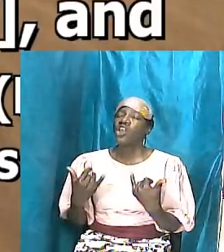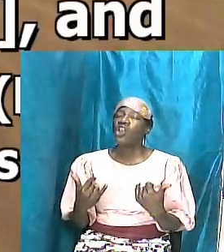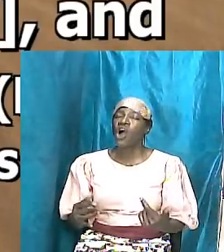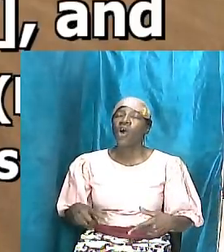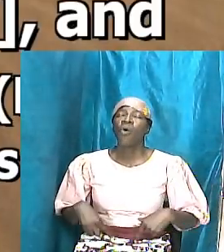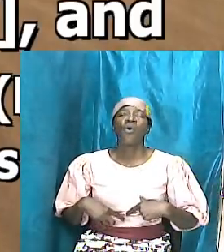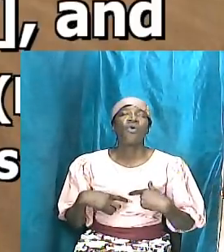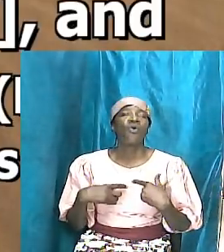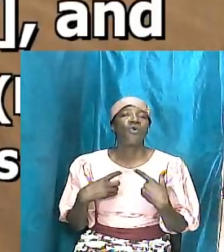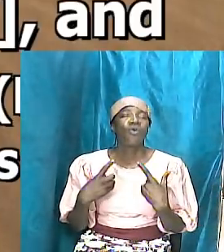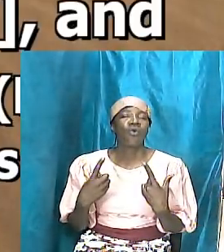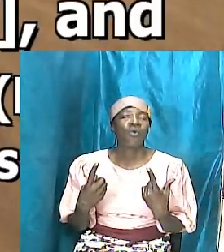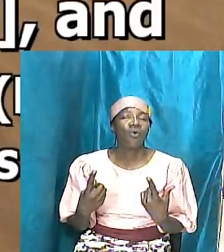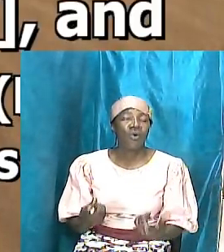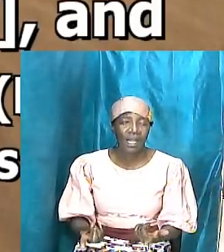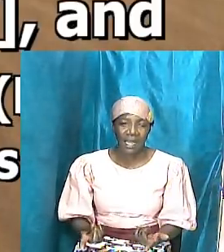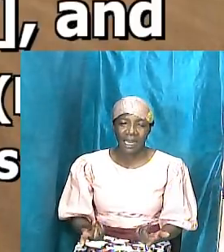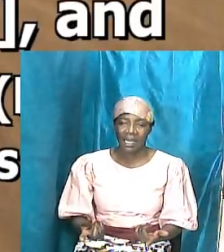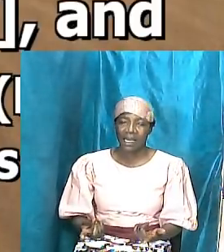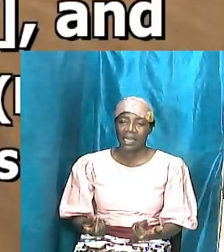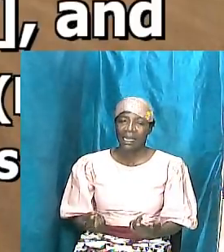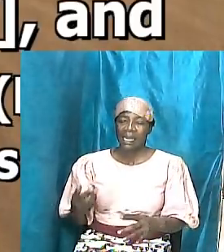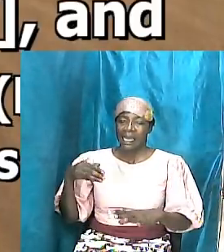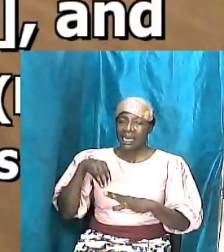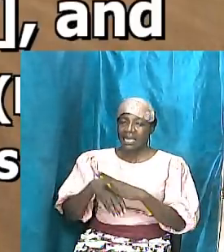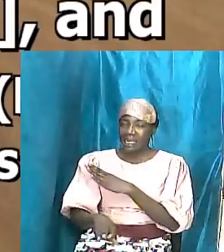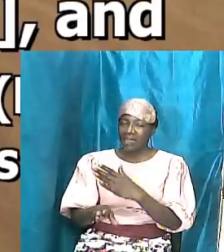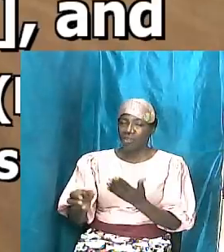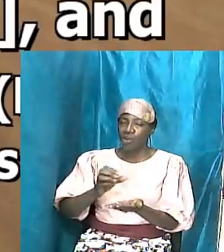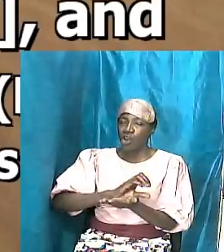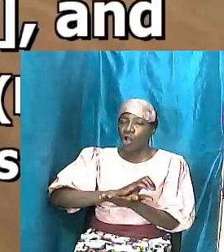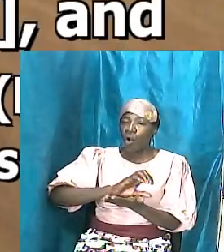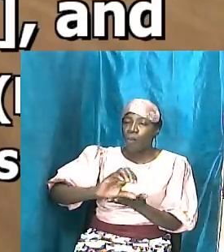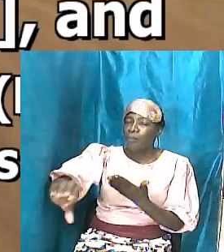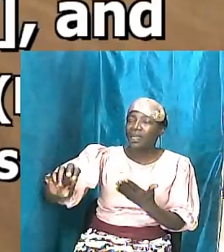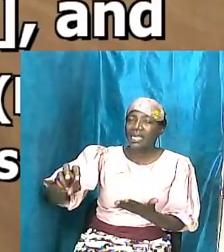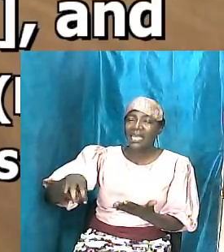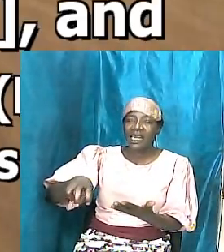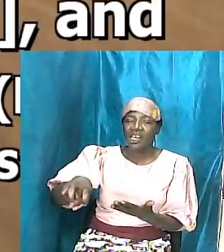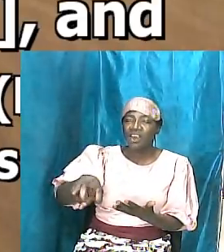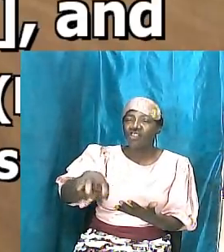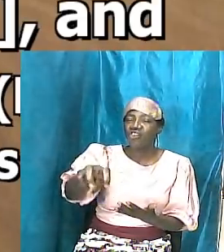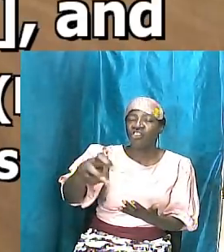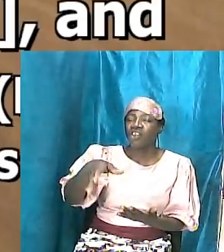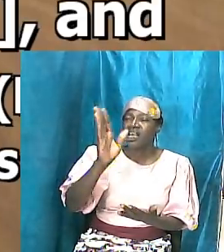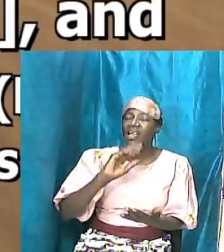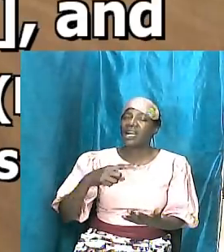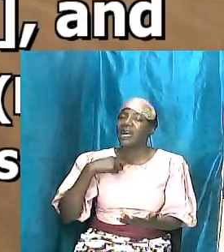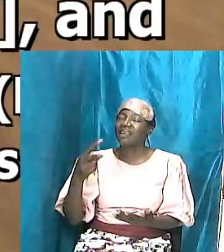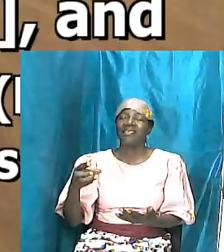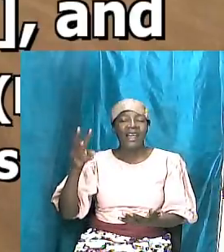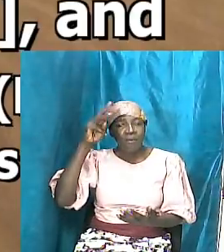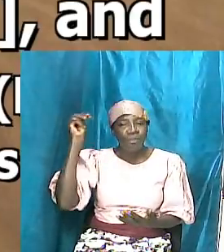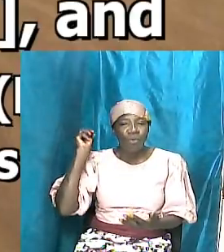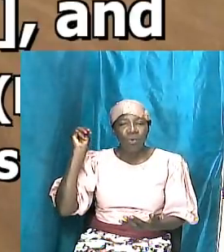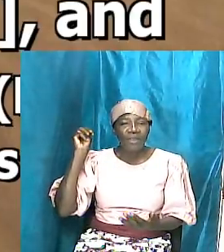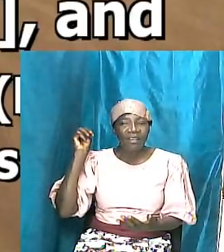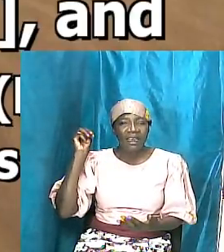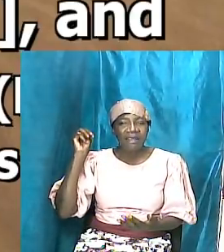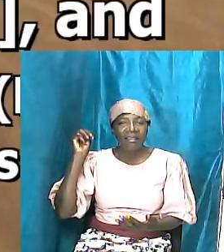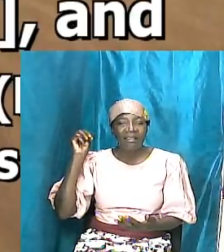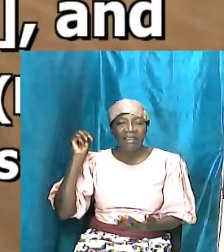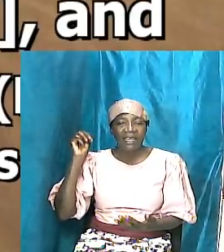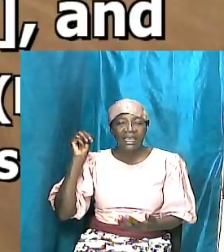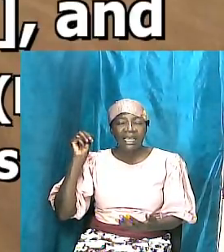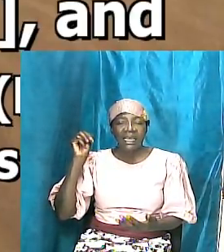They were now at the cusp of going into that, of completing that journey. And God told Moses earlier, which certainly